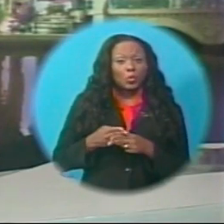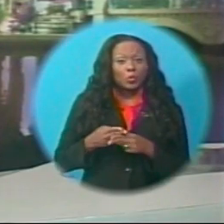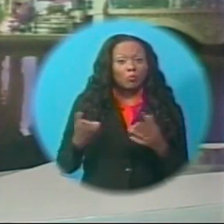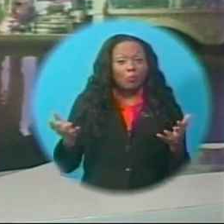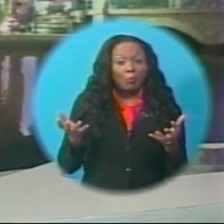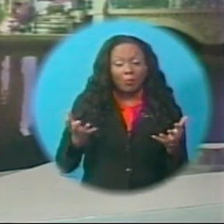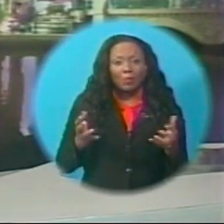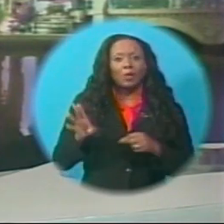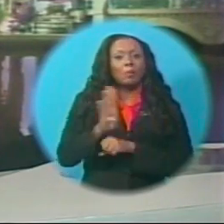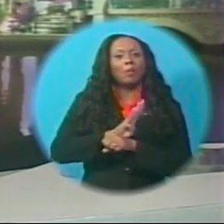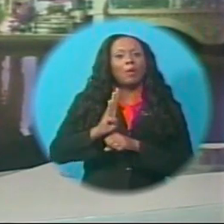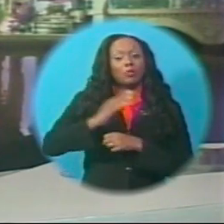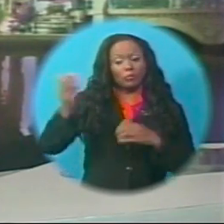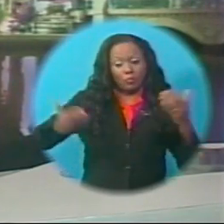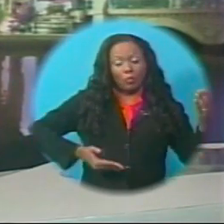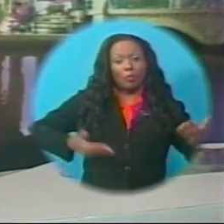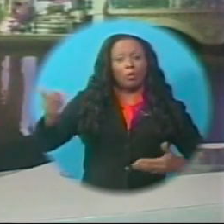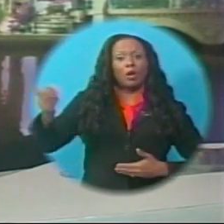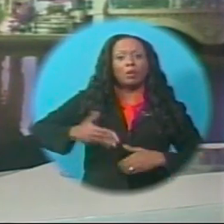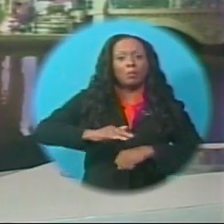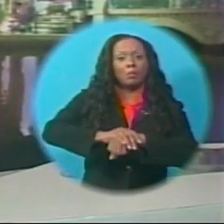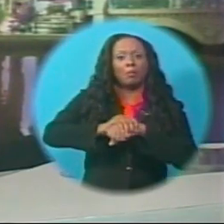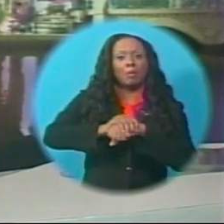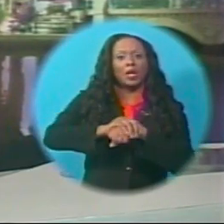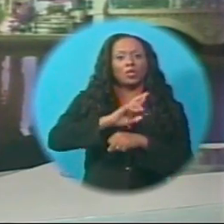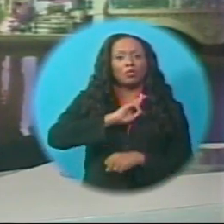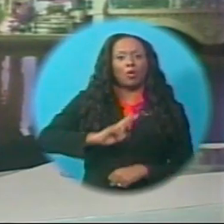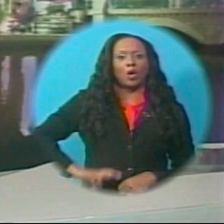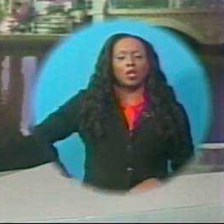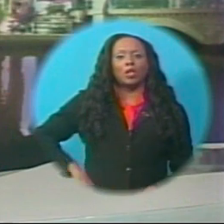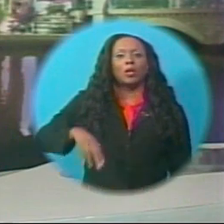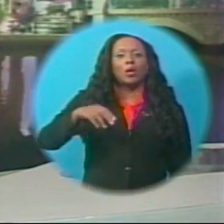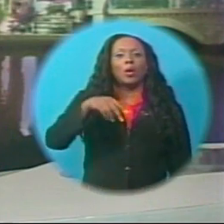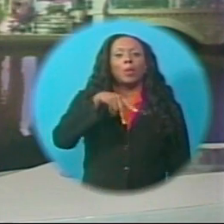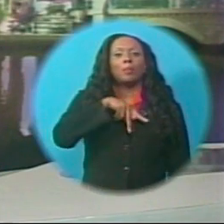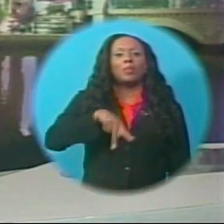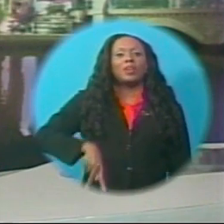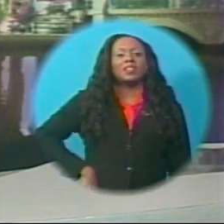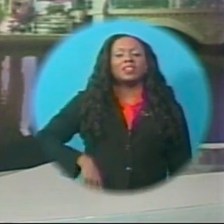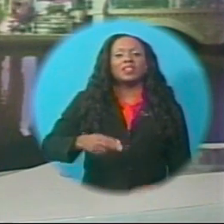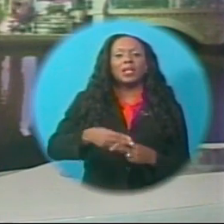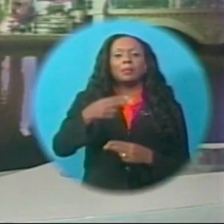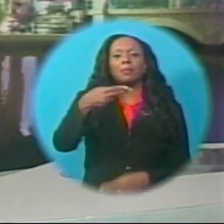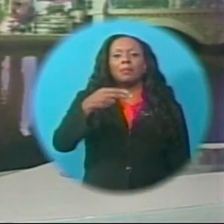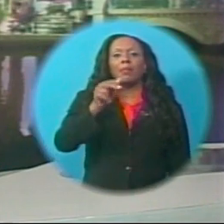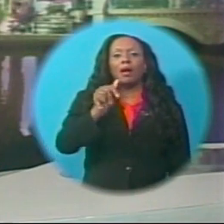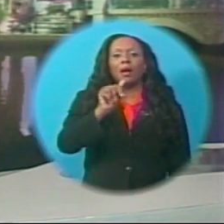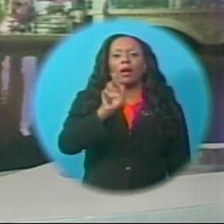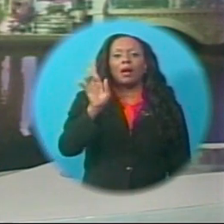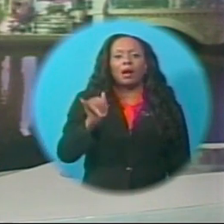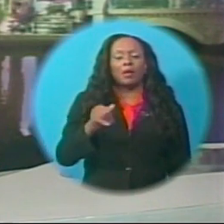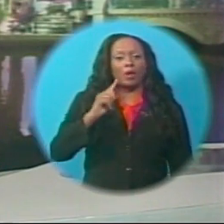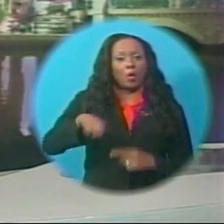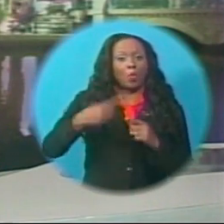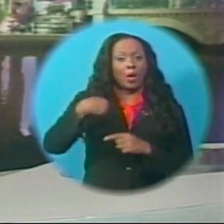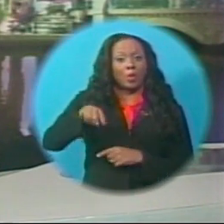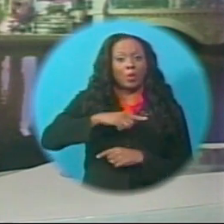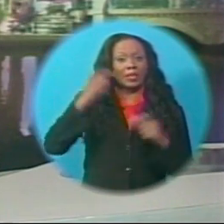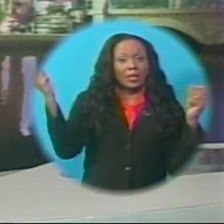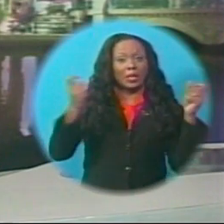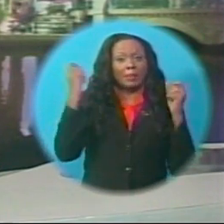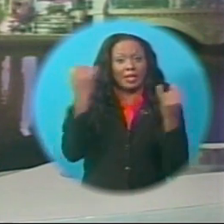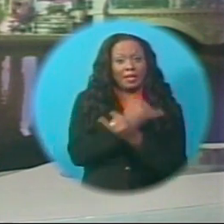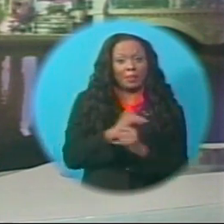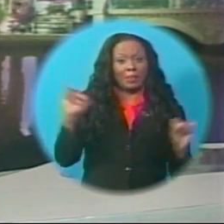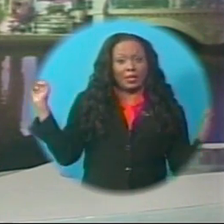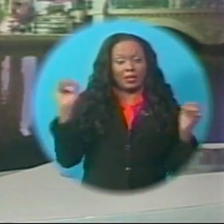could be welcoming British Royal Prince Harry as the island celebrates its 50th anniversary of independence in November. Kensington